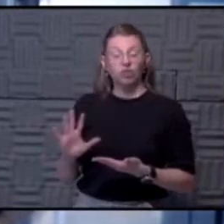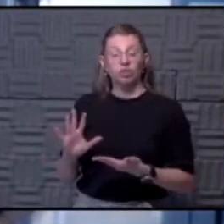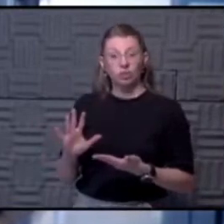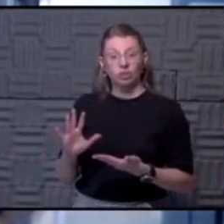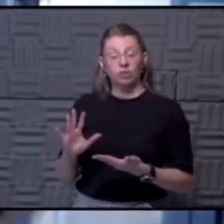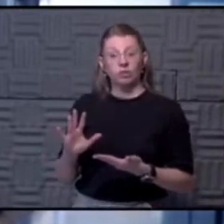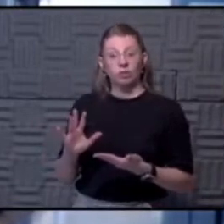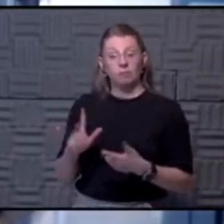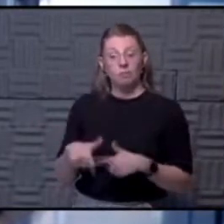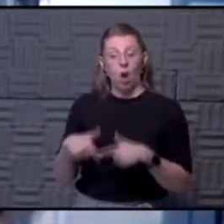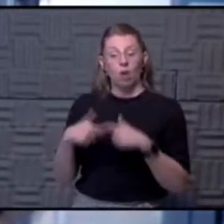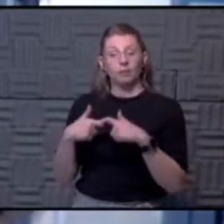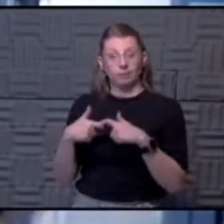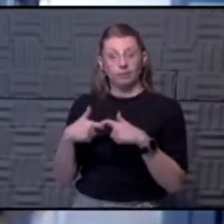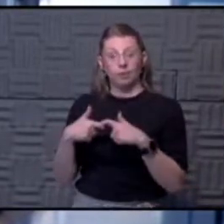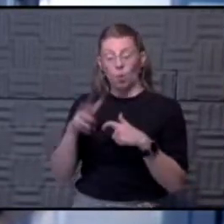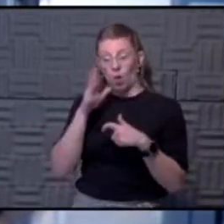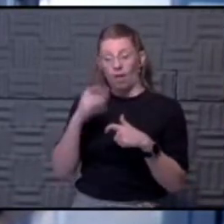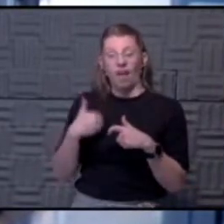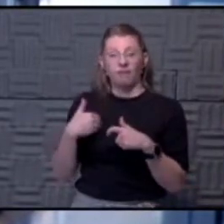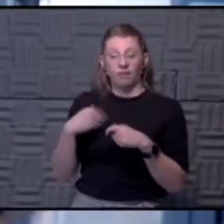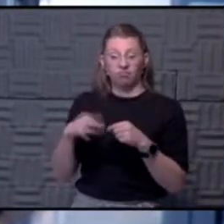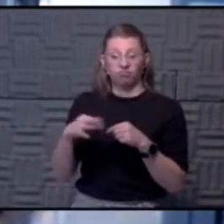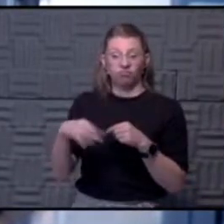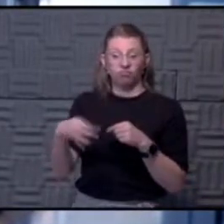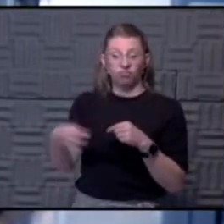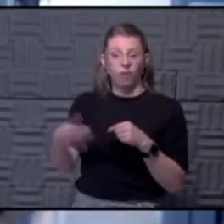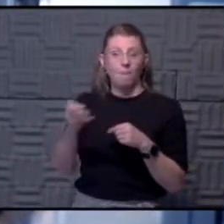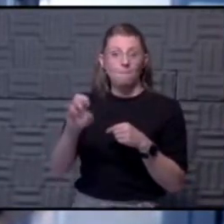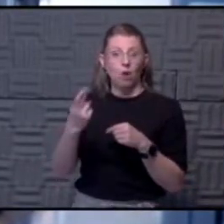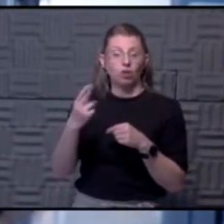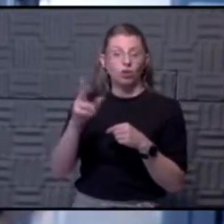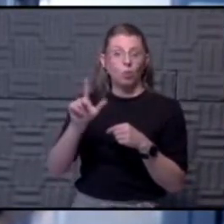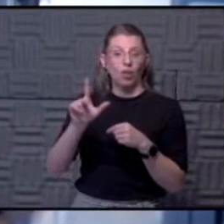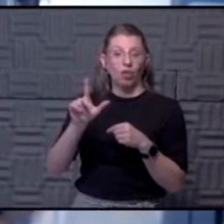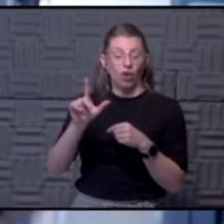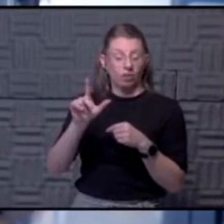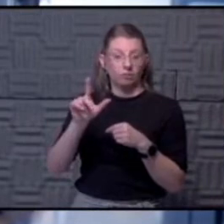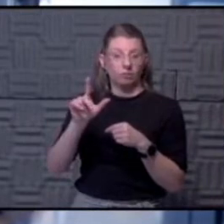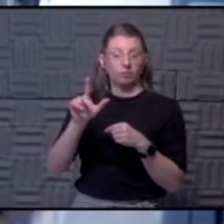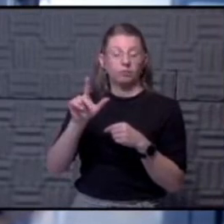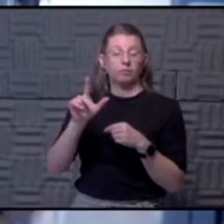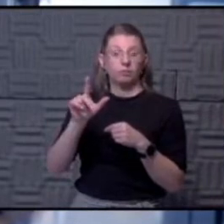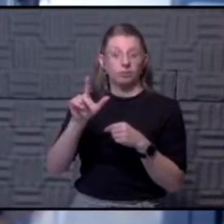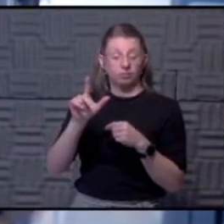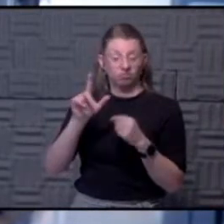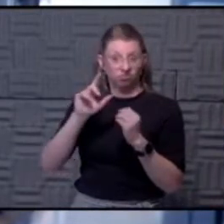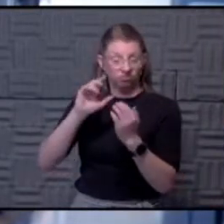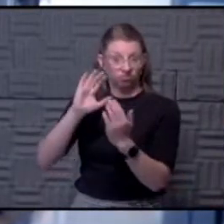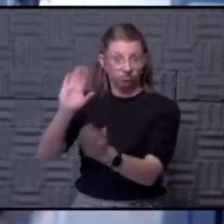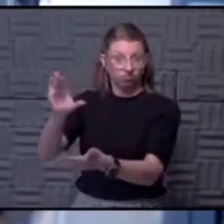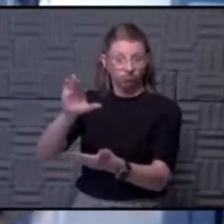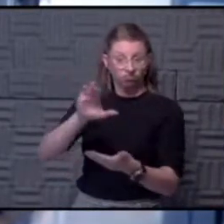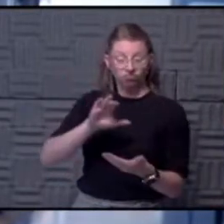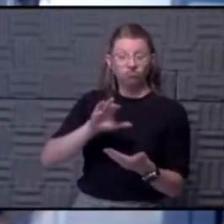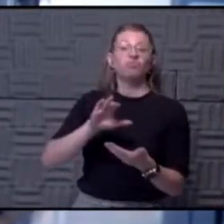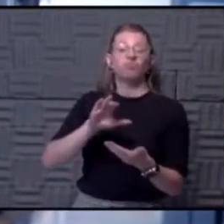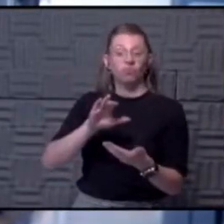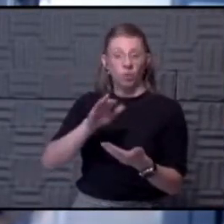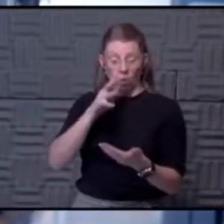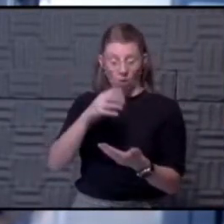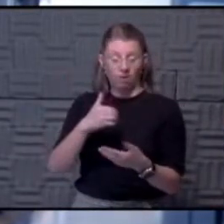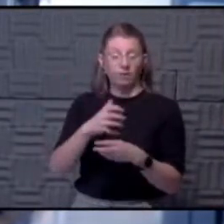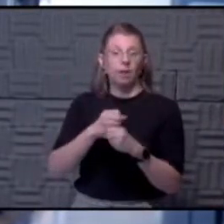be a long pause in that on ostensibly on March 23rd. We're going to get a very large increase in